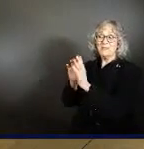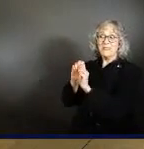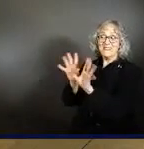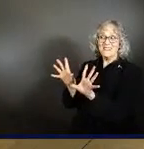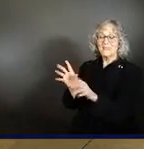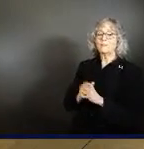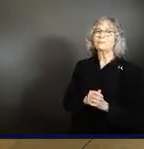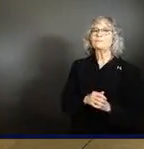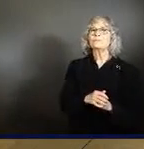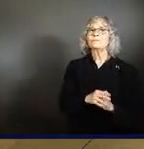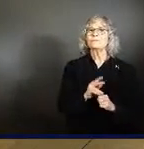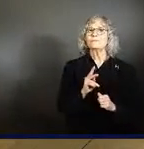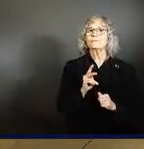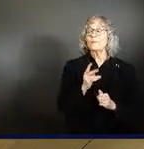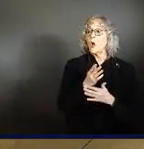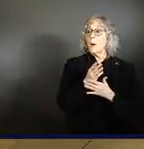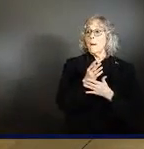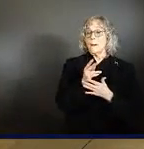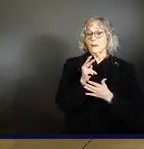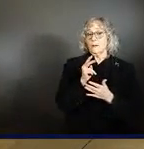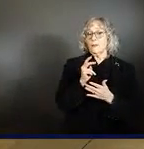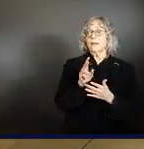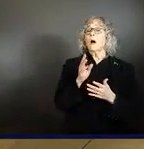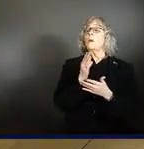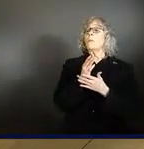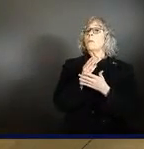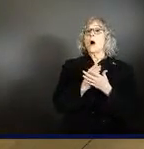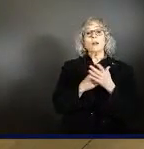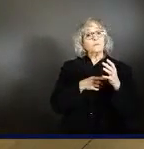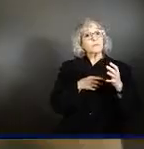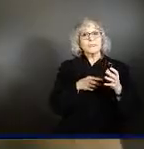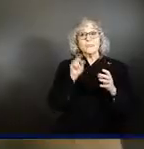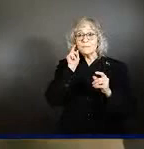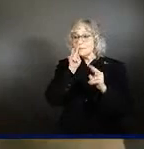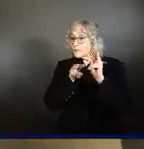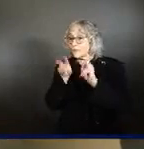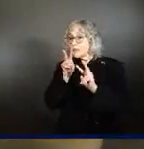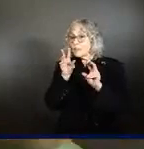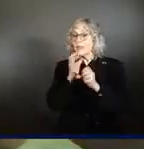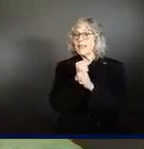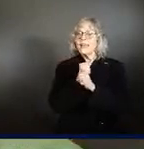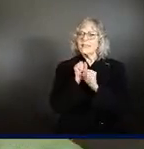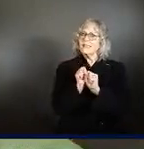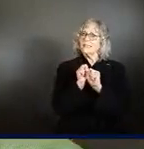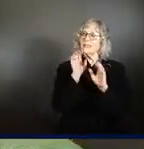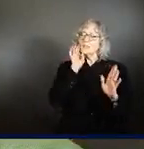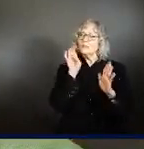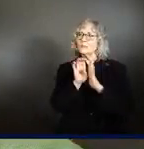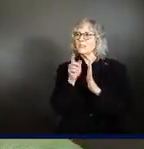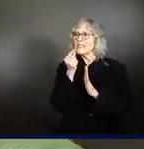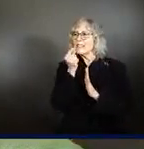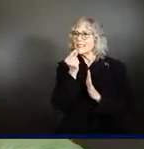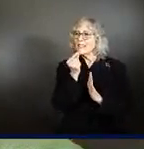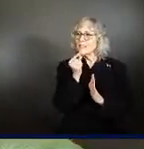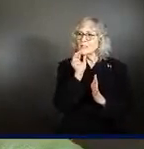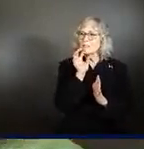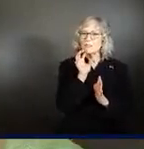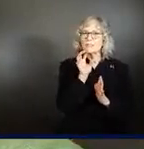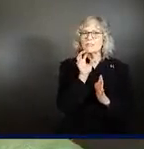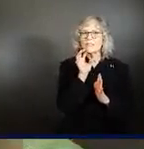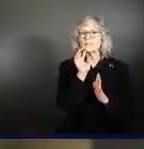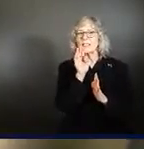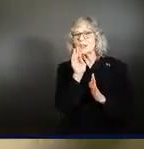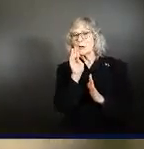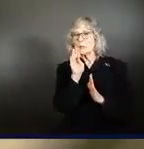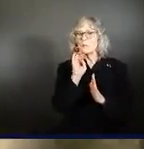actually, part of the observations that are going to be made, it can get what we call a direct image, which is really like a little blob in a plot, so you